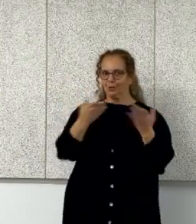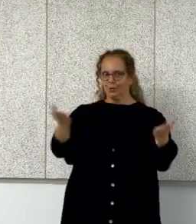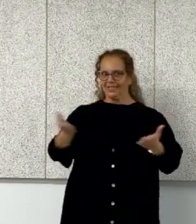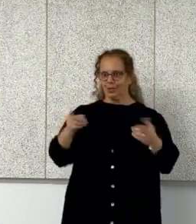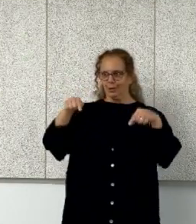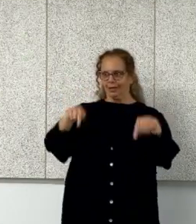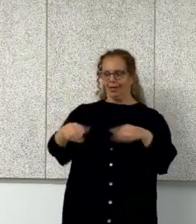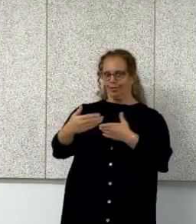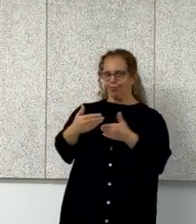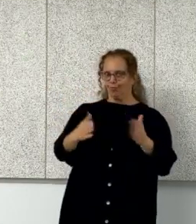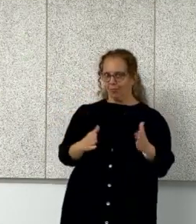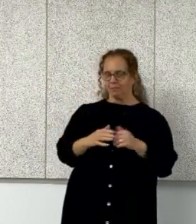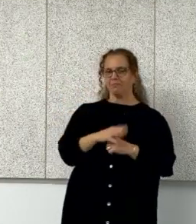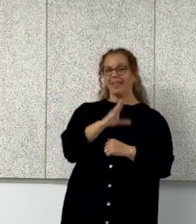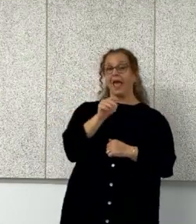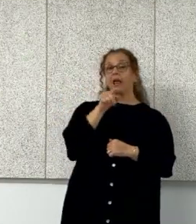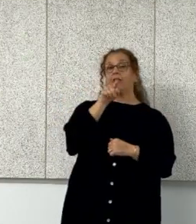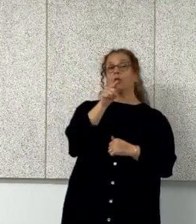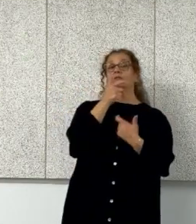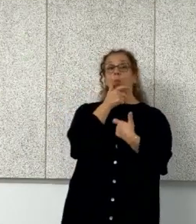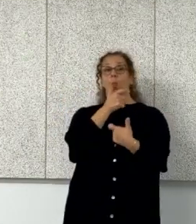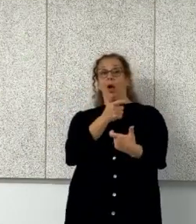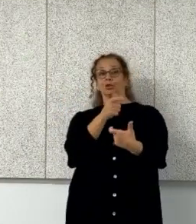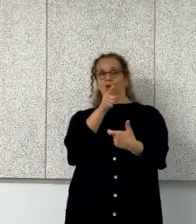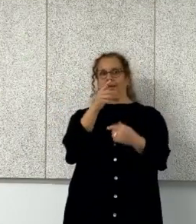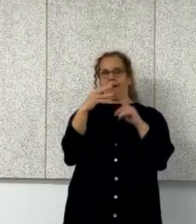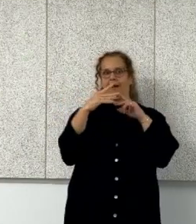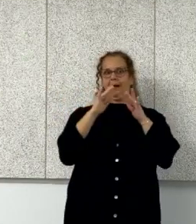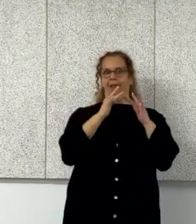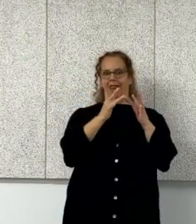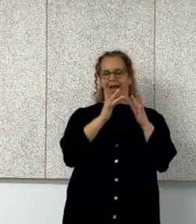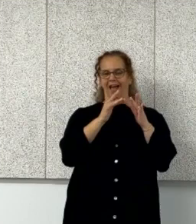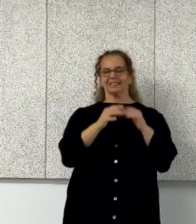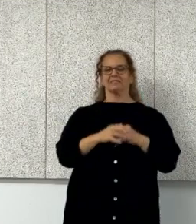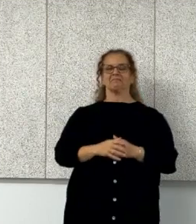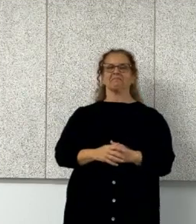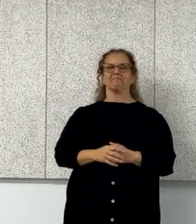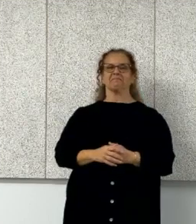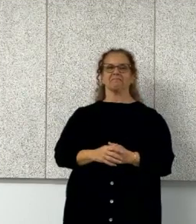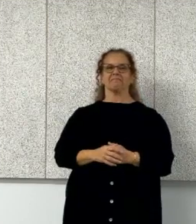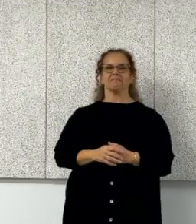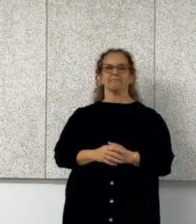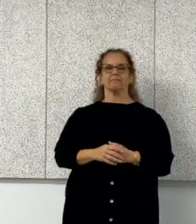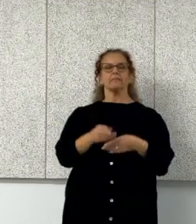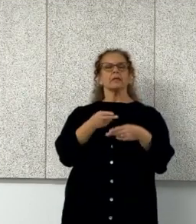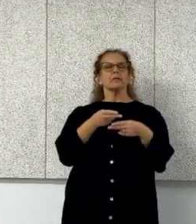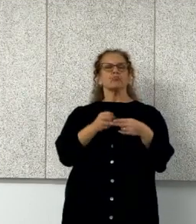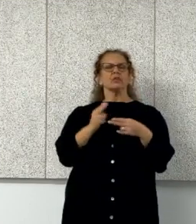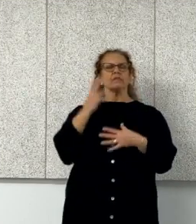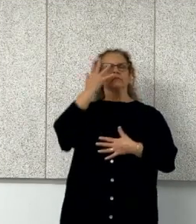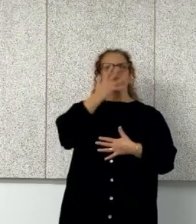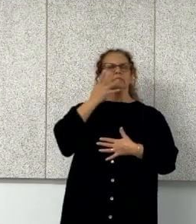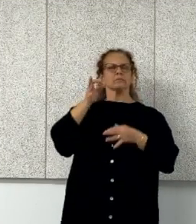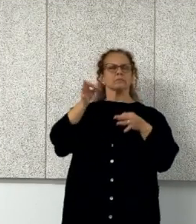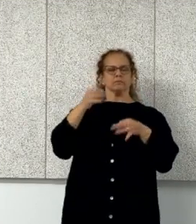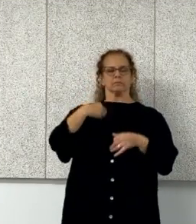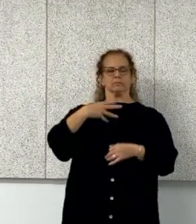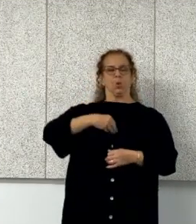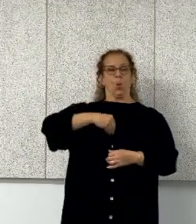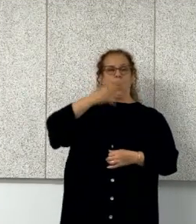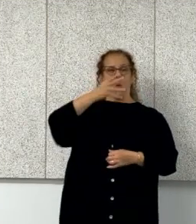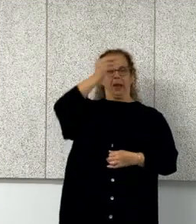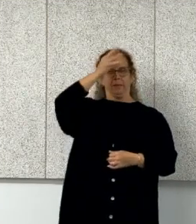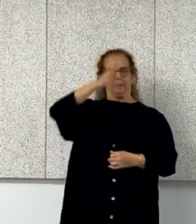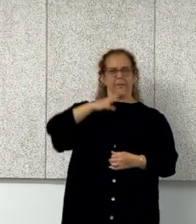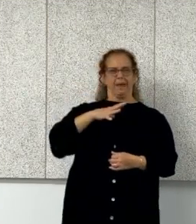room, and for those of you who are streaming with us online via HowlRound. Brief visual description, I am a white man in my late